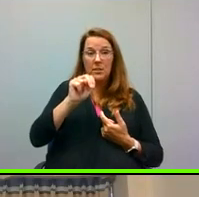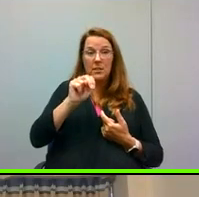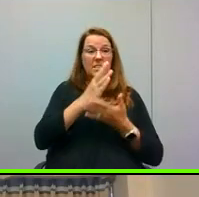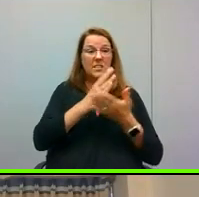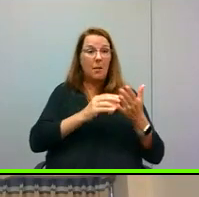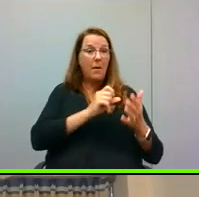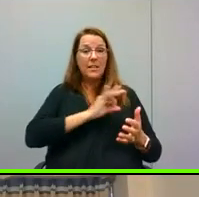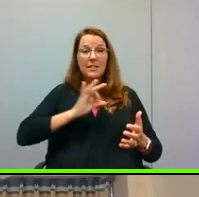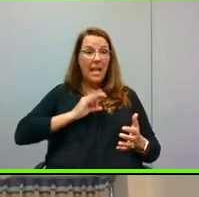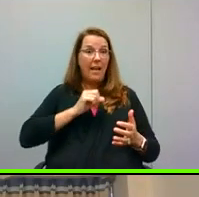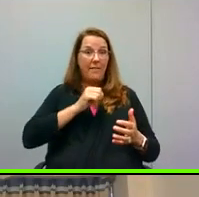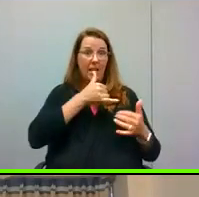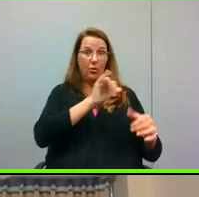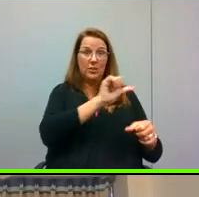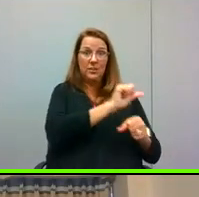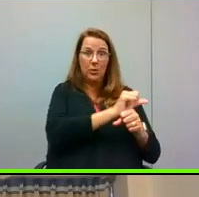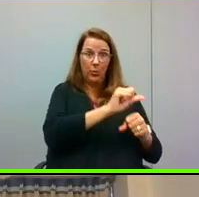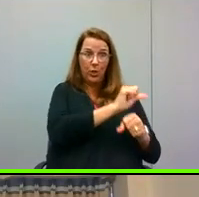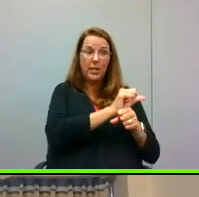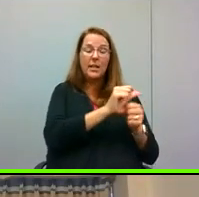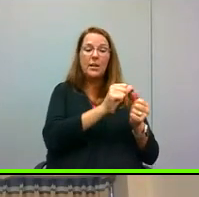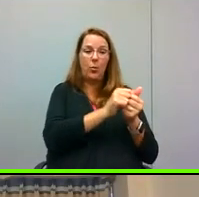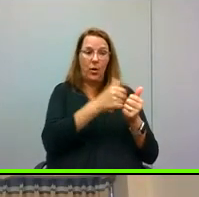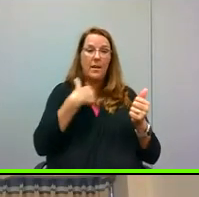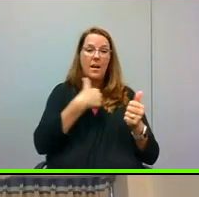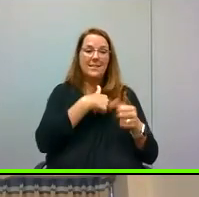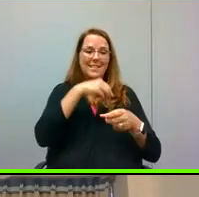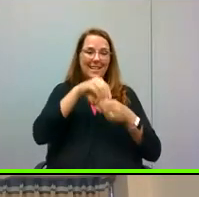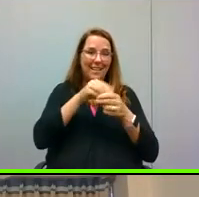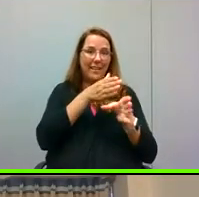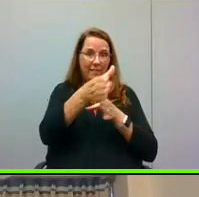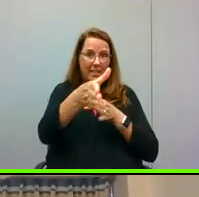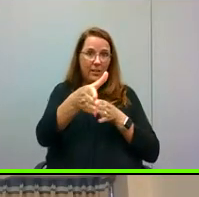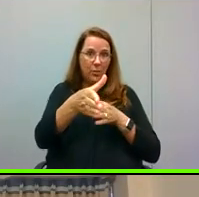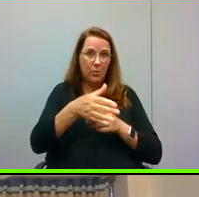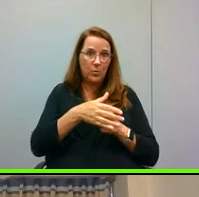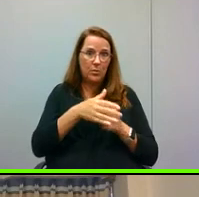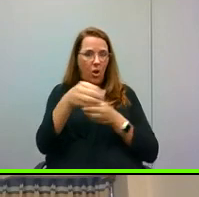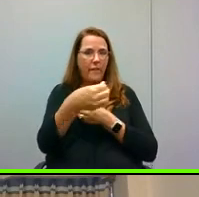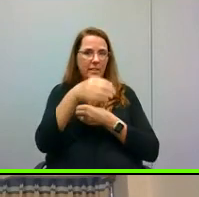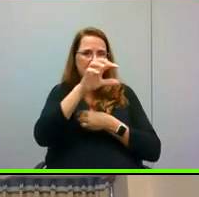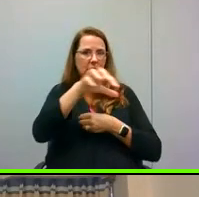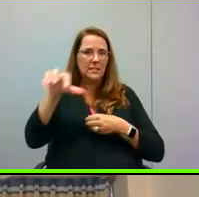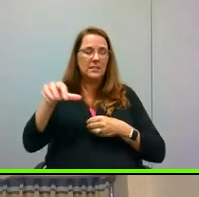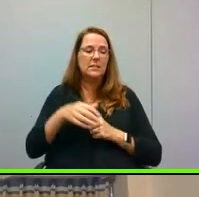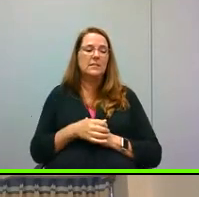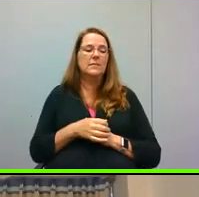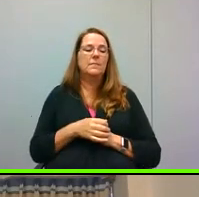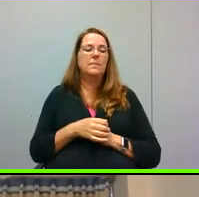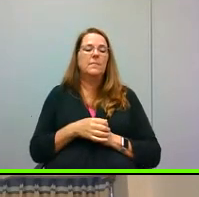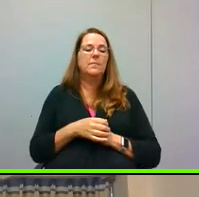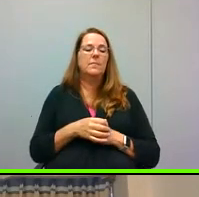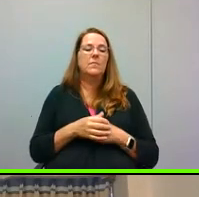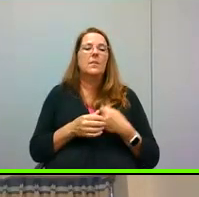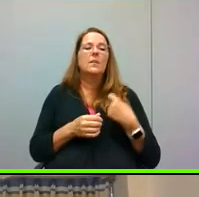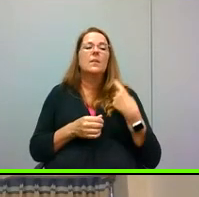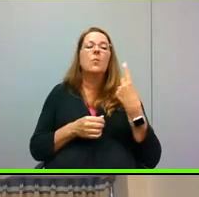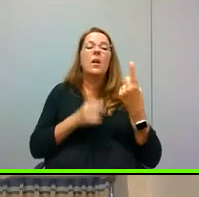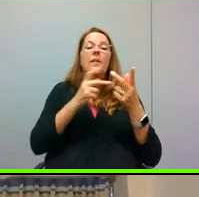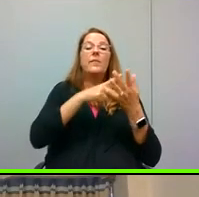we actually have them there working with us now in the field offices. And one of those program areas is our therapy